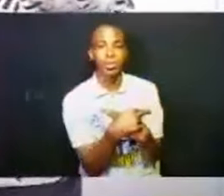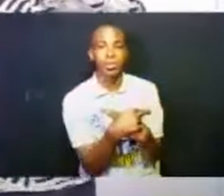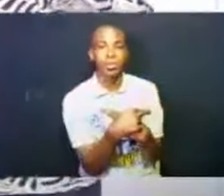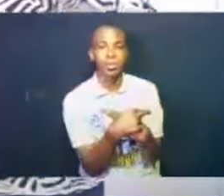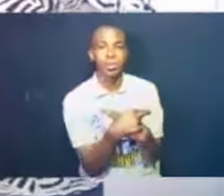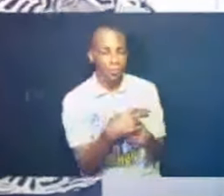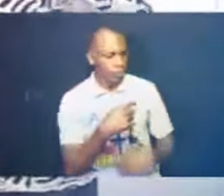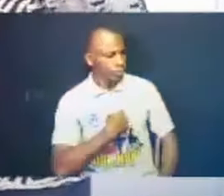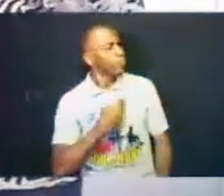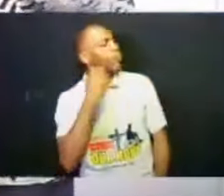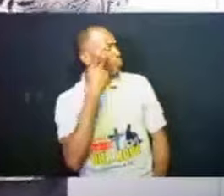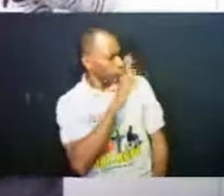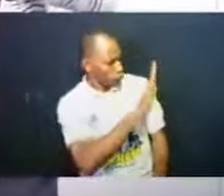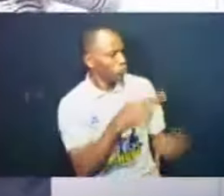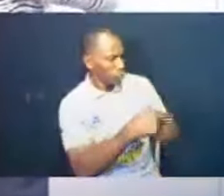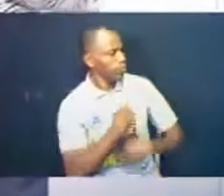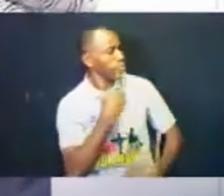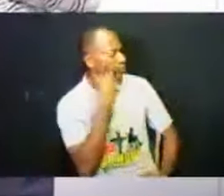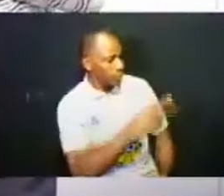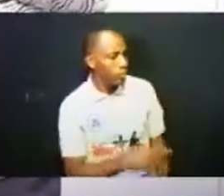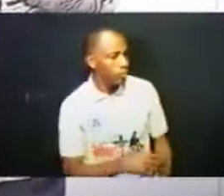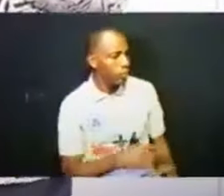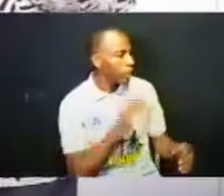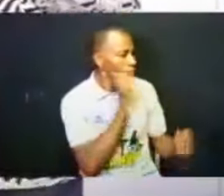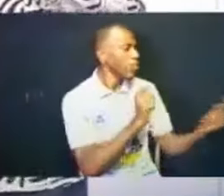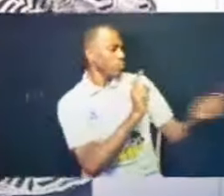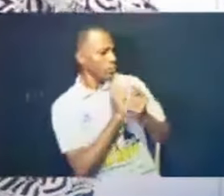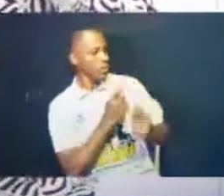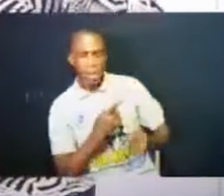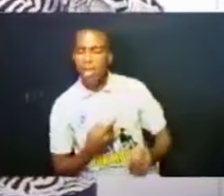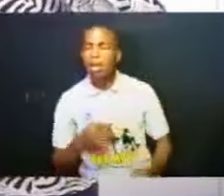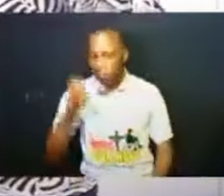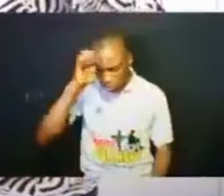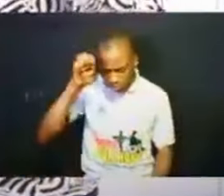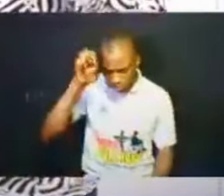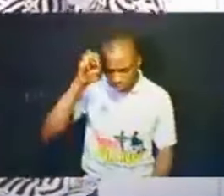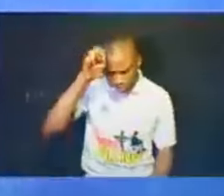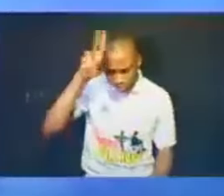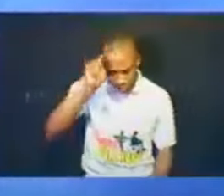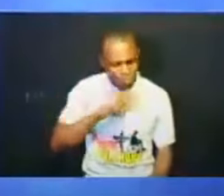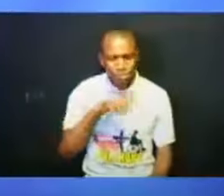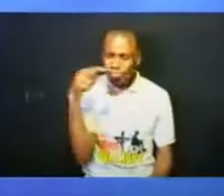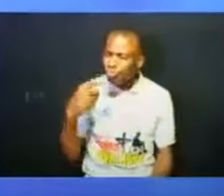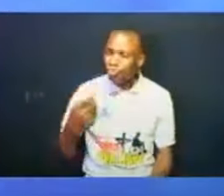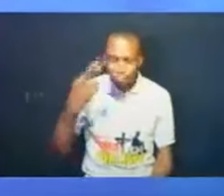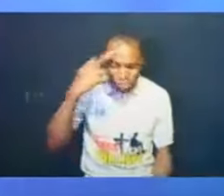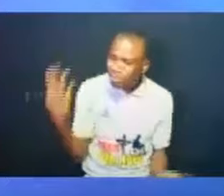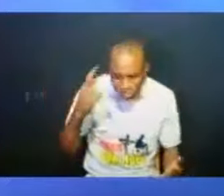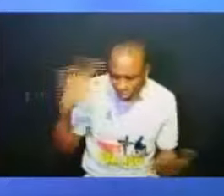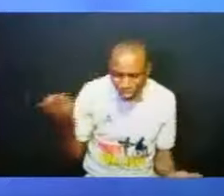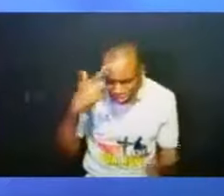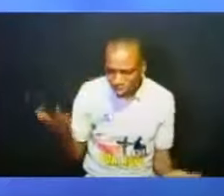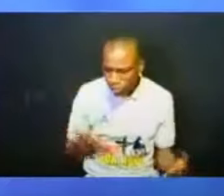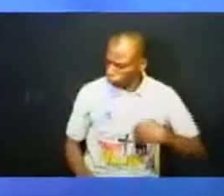Then I saw her in the room. I said, Brother Eric, what are you doing here? No, say, oh, Eric, go out.